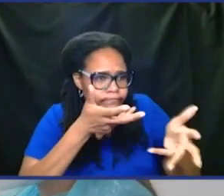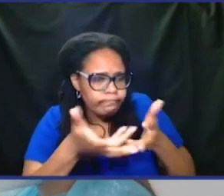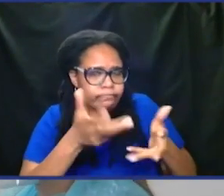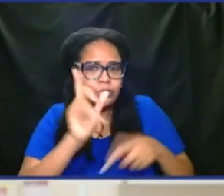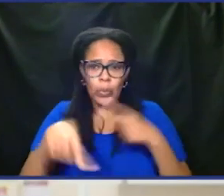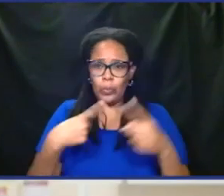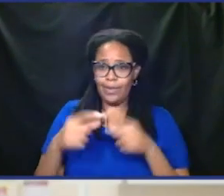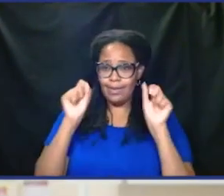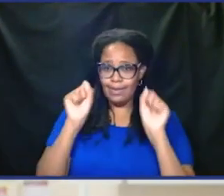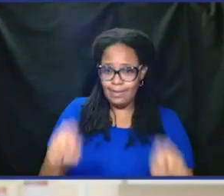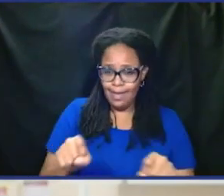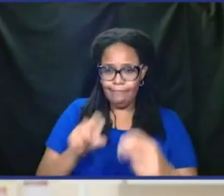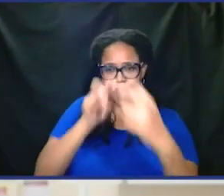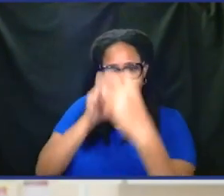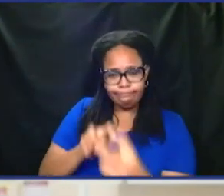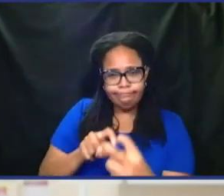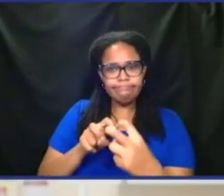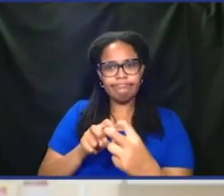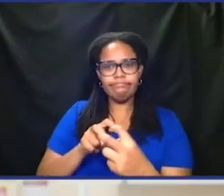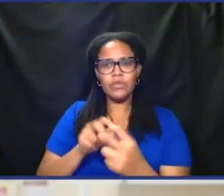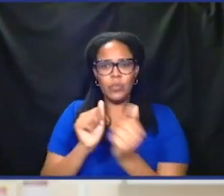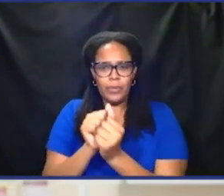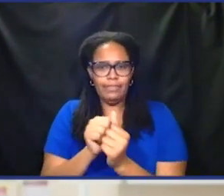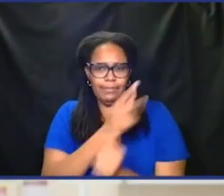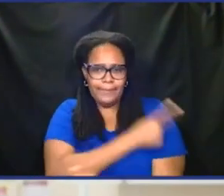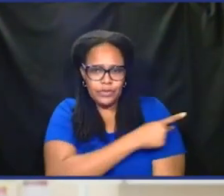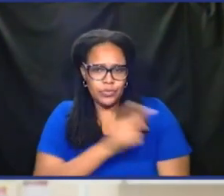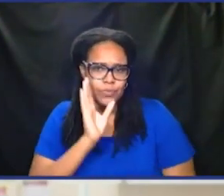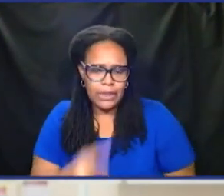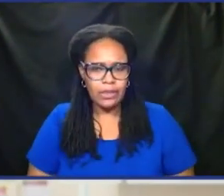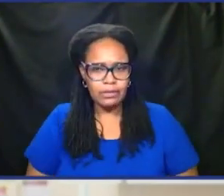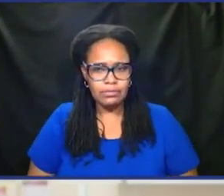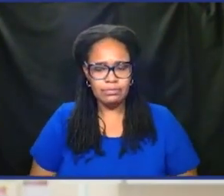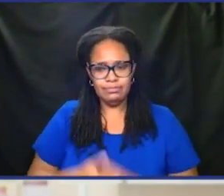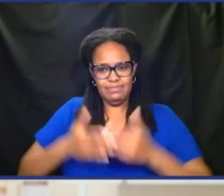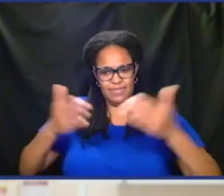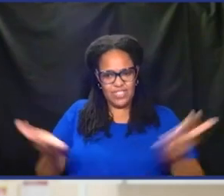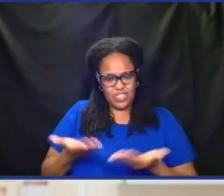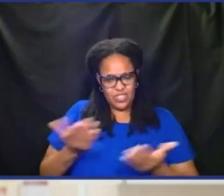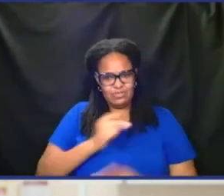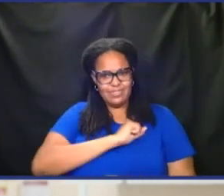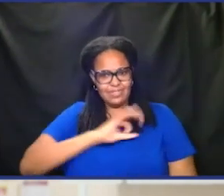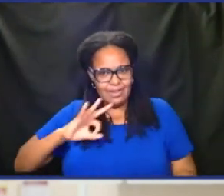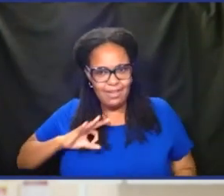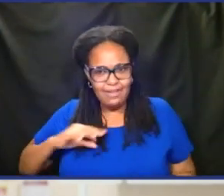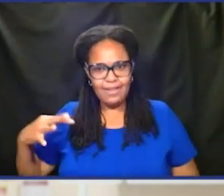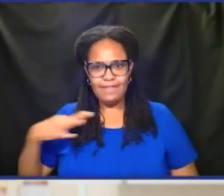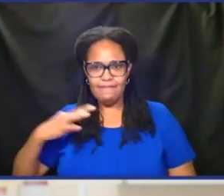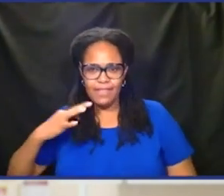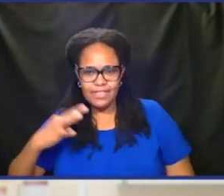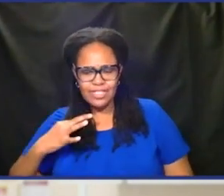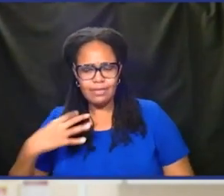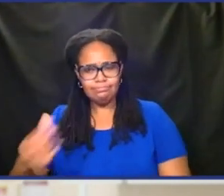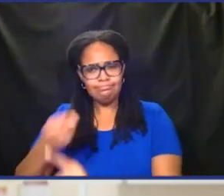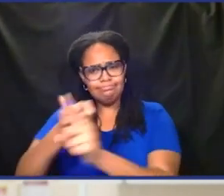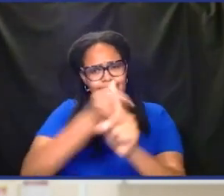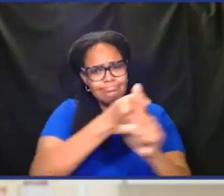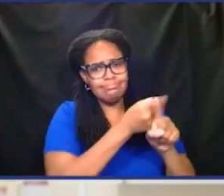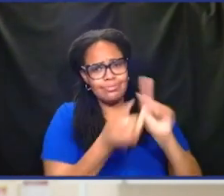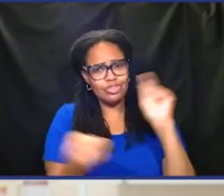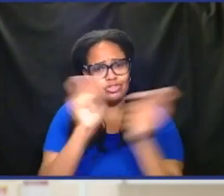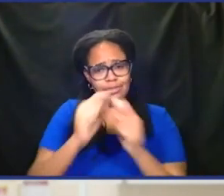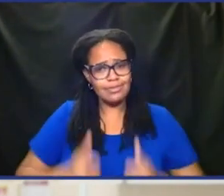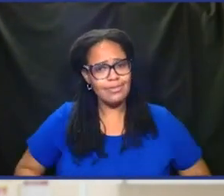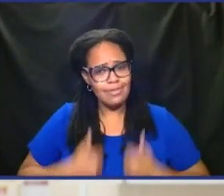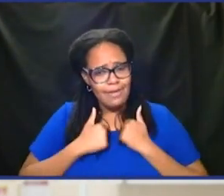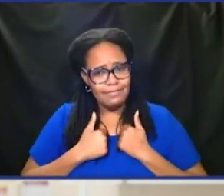person. Here, staff and volunteers are a community of care that changes lives. Everyone here knows